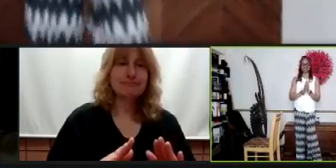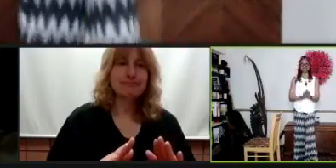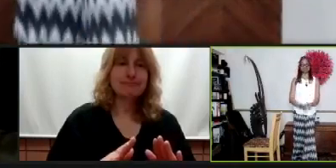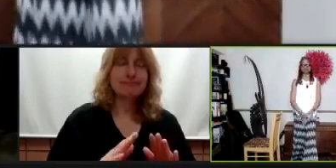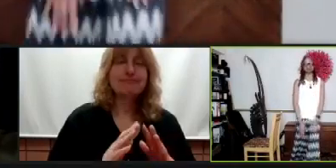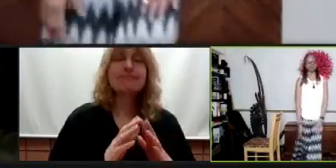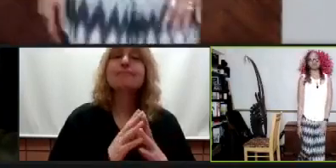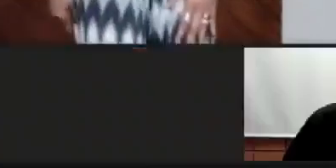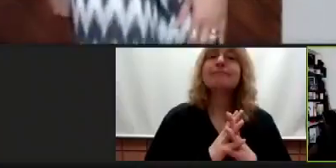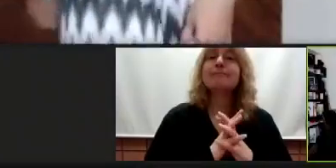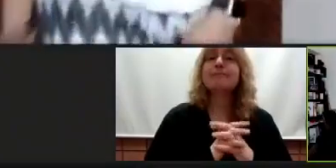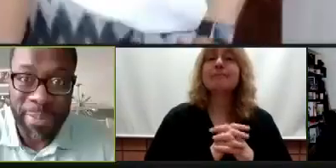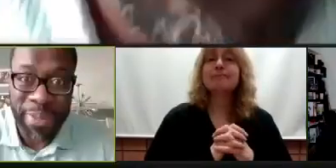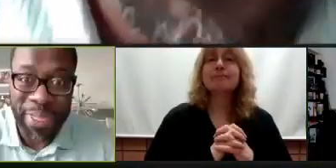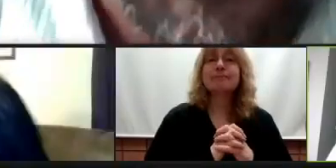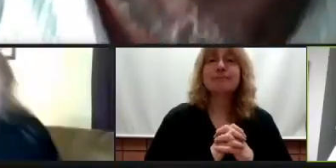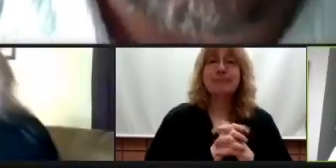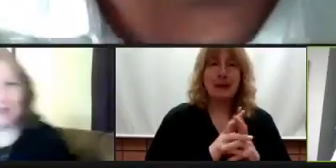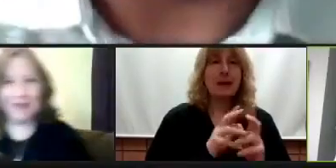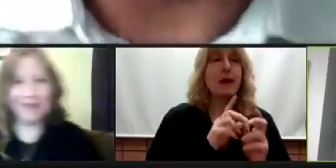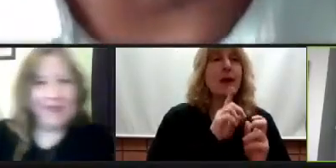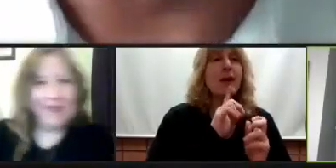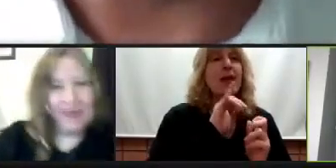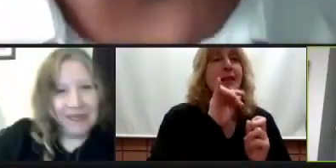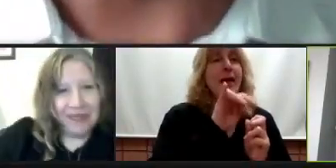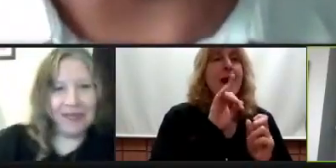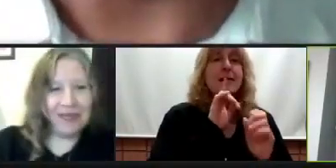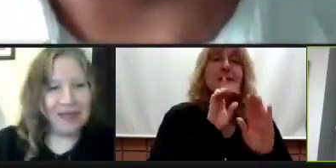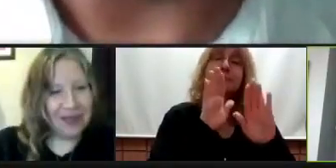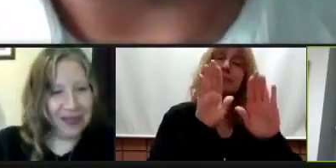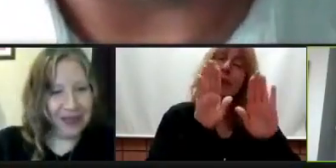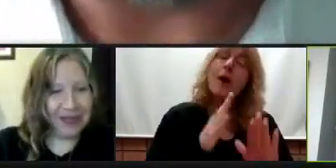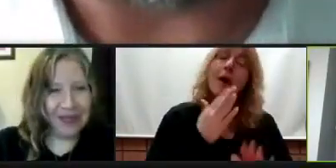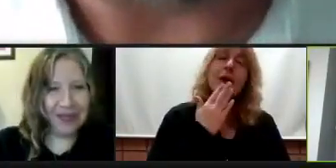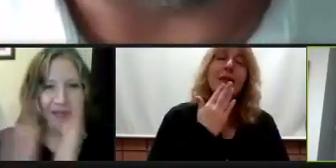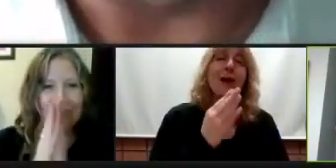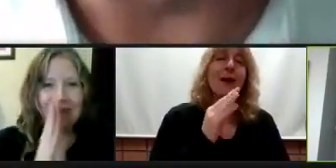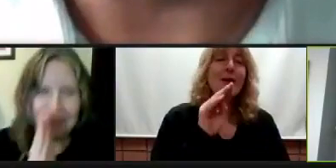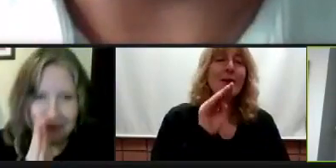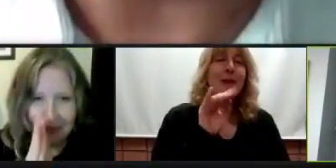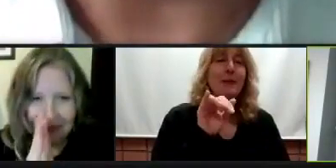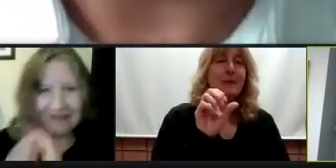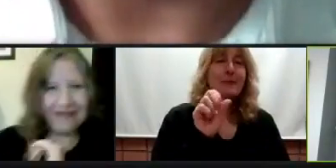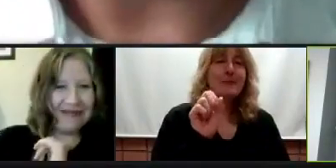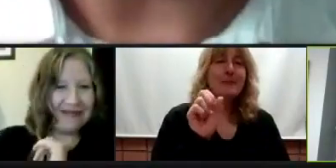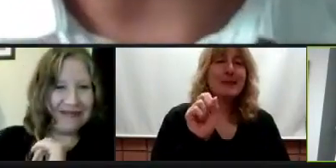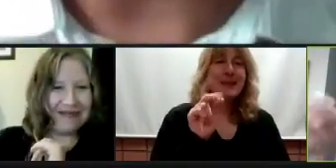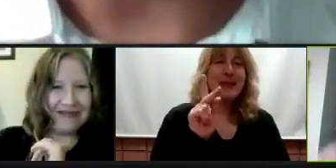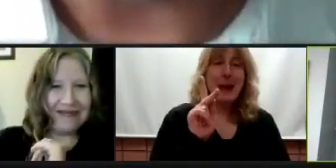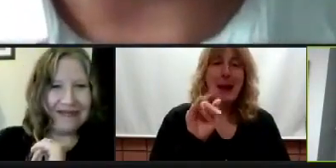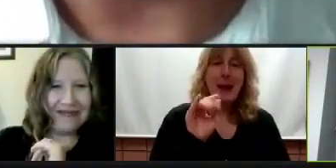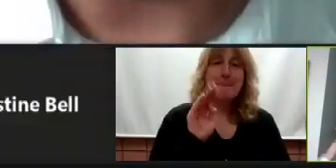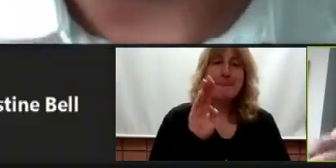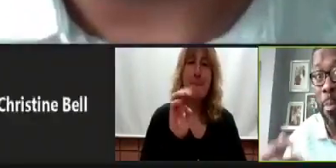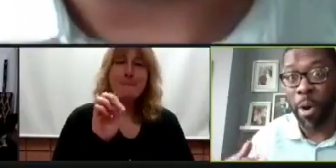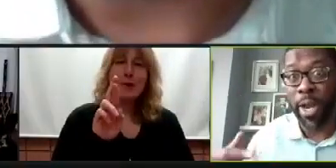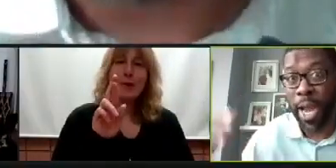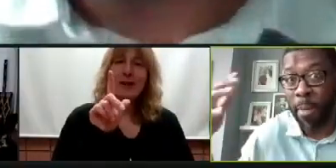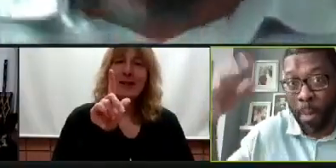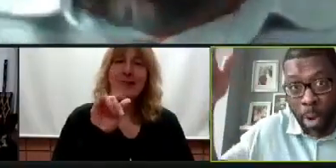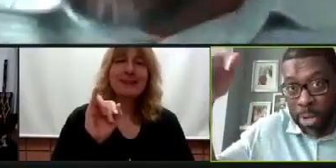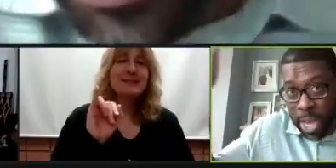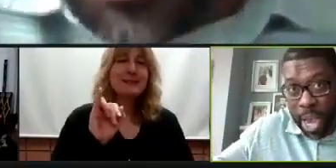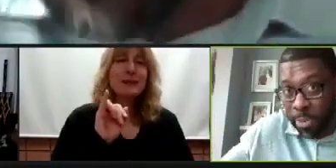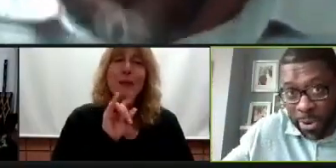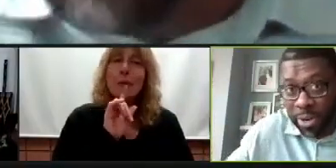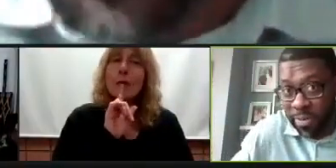Peace. That is awesome. Thank you, Ms. Kimberli. It is amazing. Every time you come on,